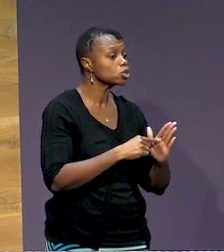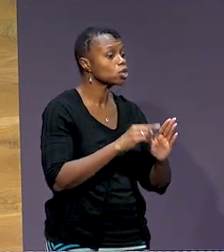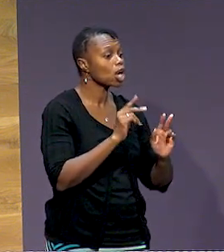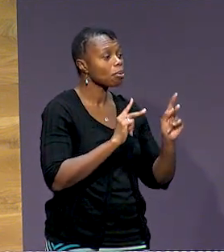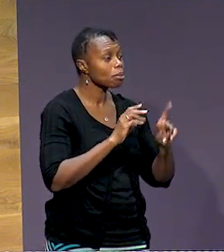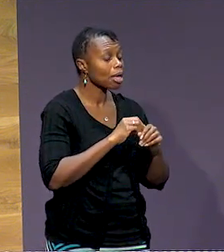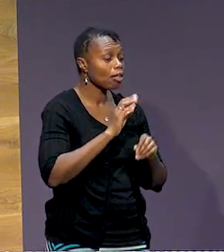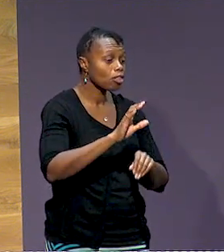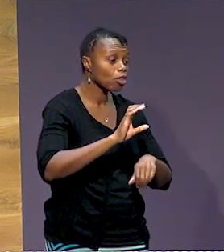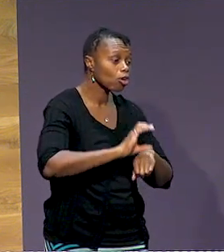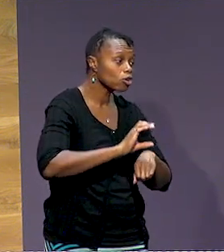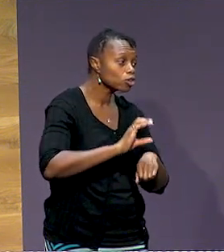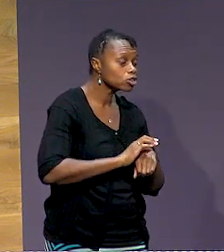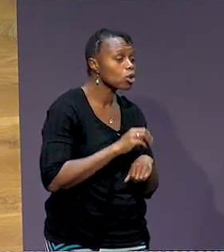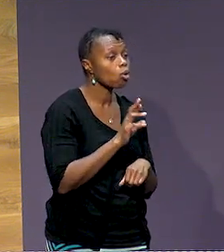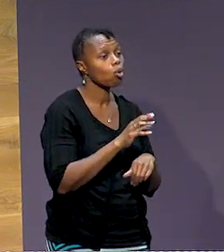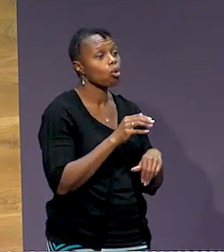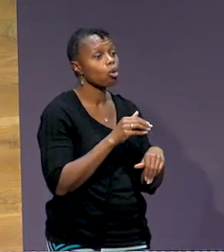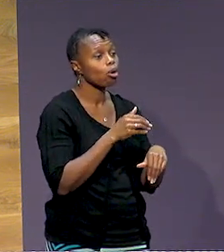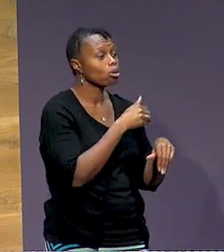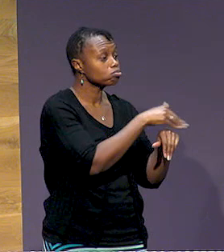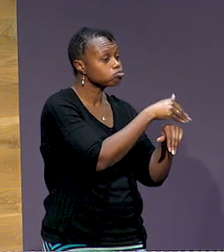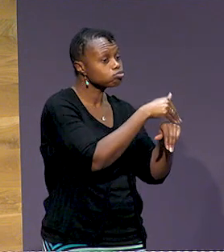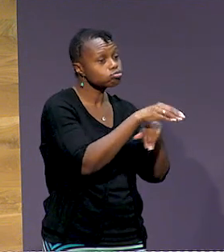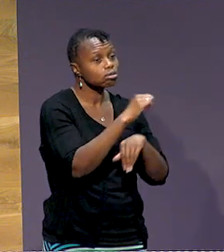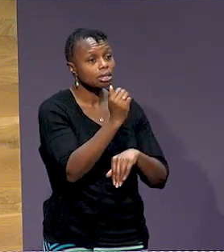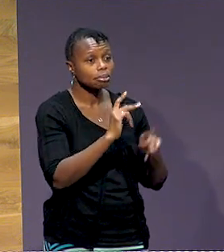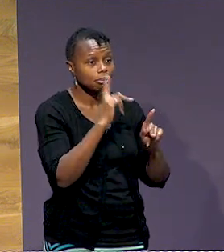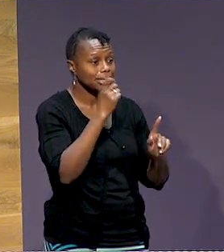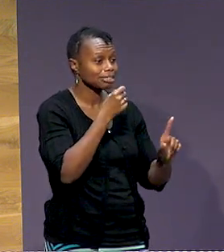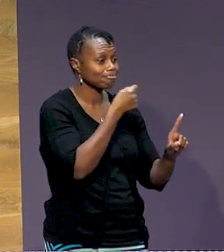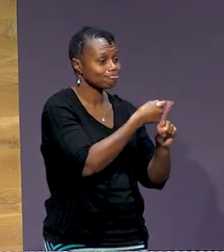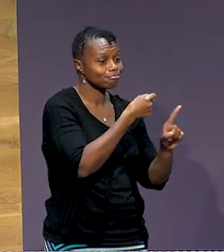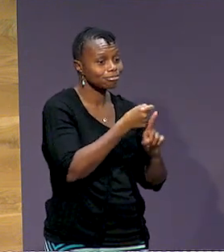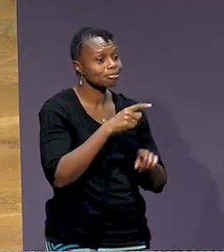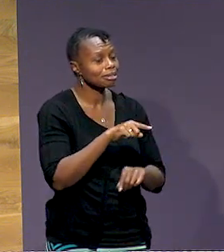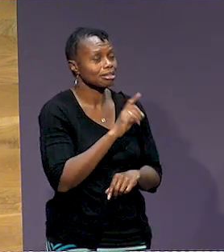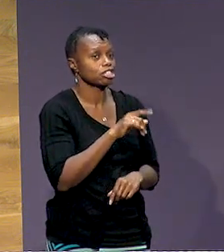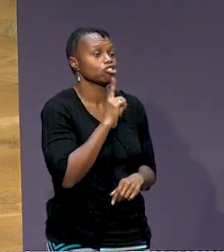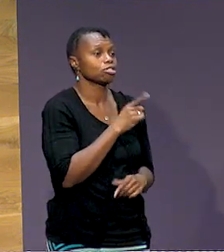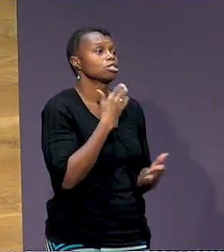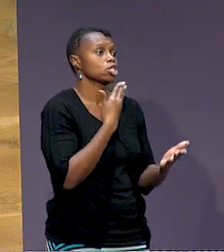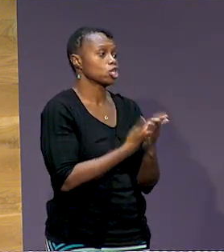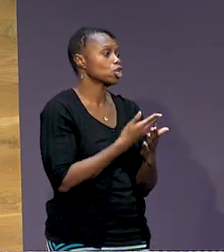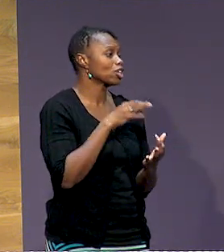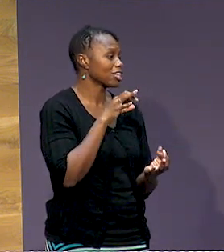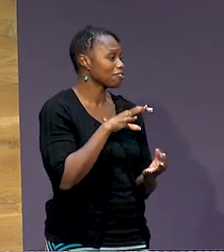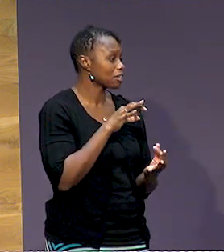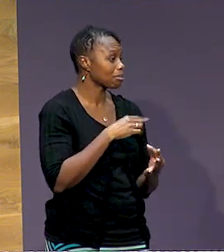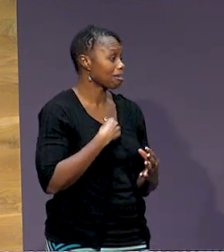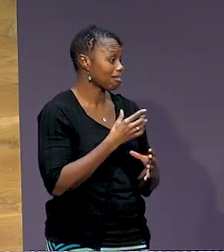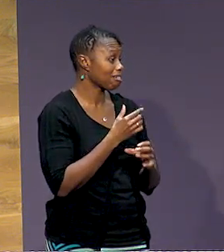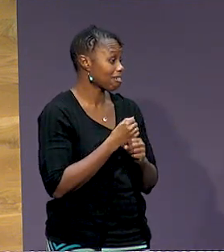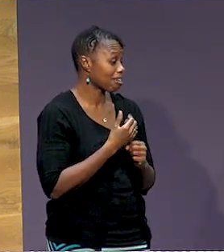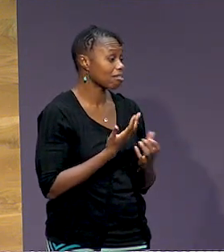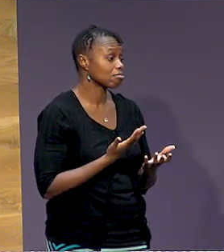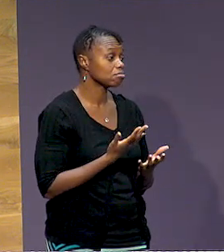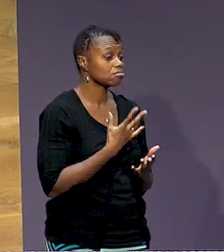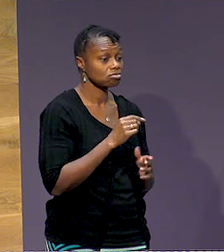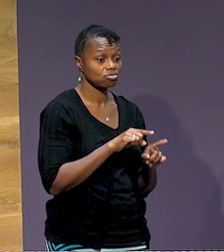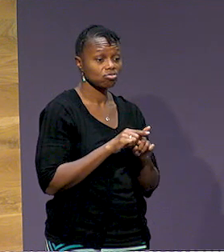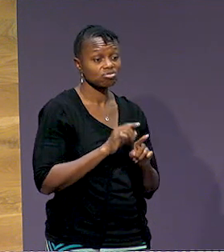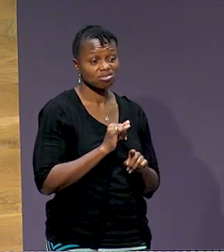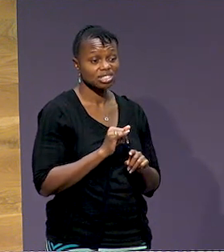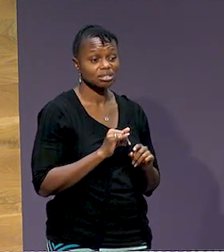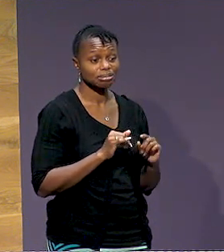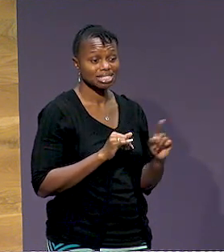their church or that they're sending it to other people because it impacted them. That's probably the best feedback that I get. And then, of course, like Jazmine said,